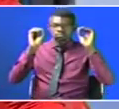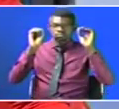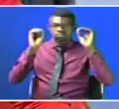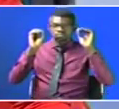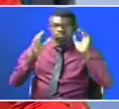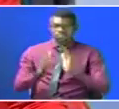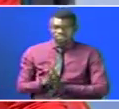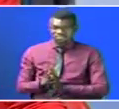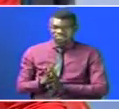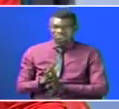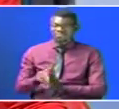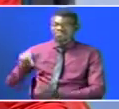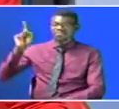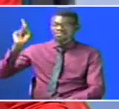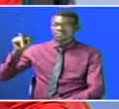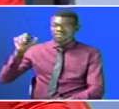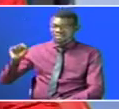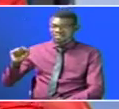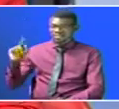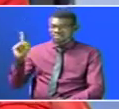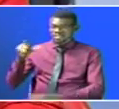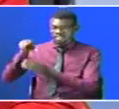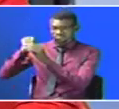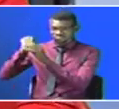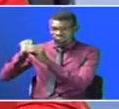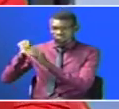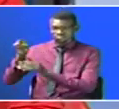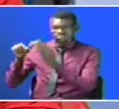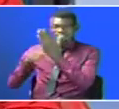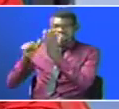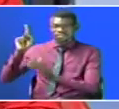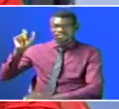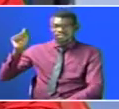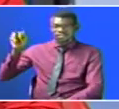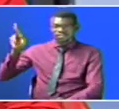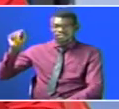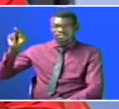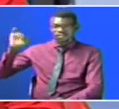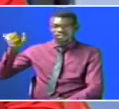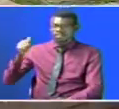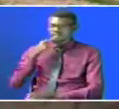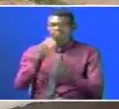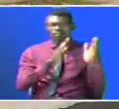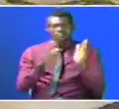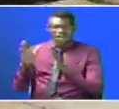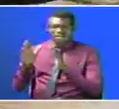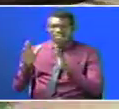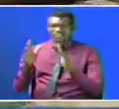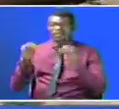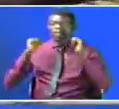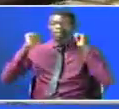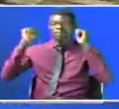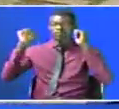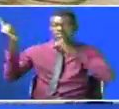Interior Principal Secretary Dr. Karanja Kibicho says preparations for this year's Mashujaa Day are in top gear. Speaking